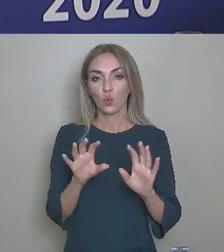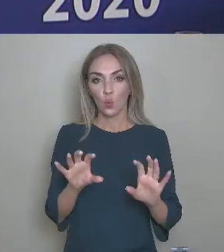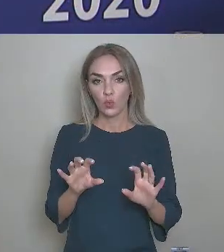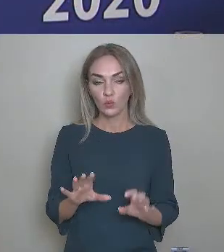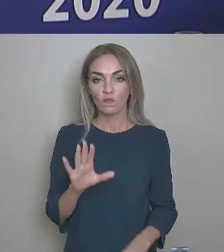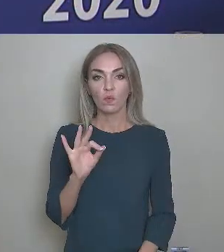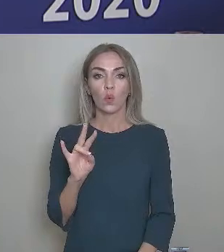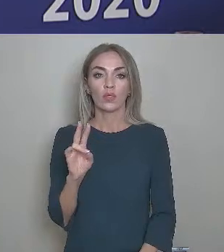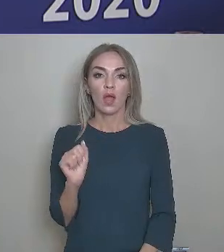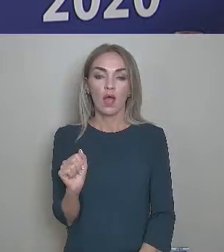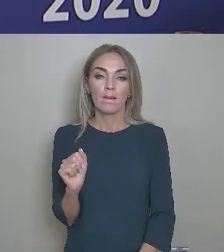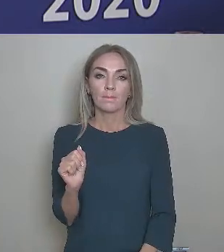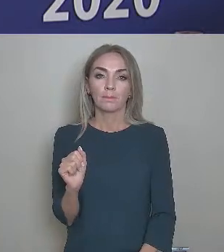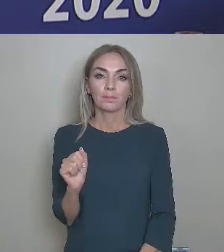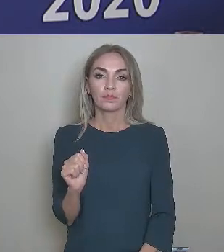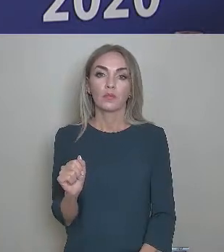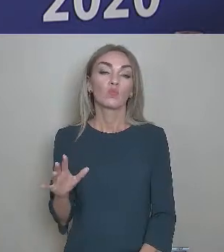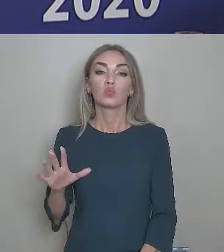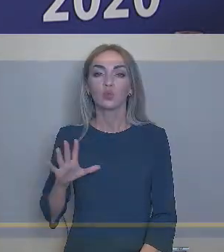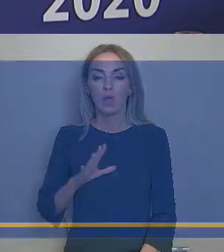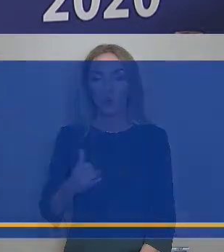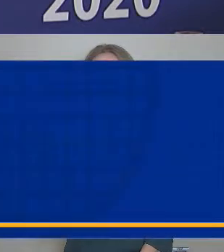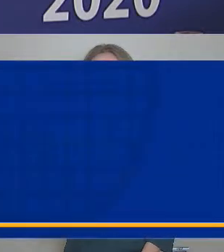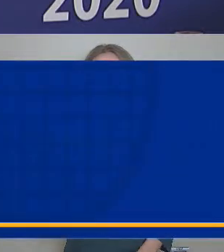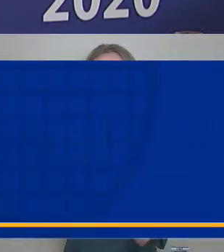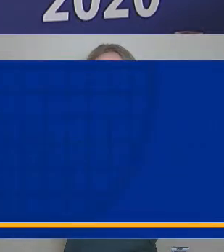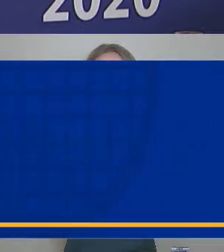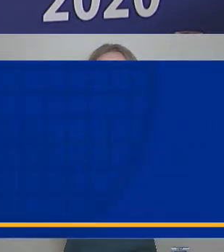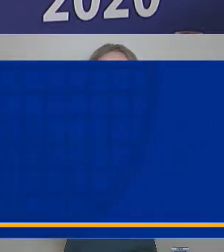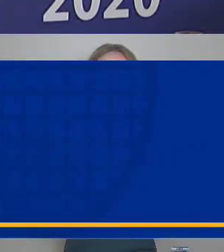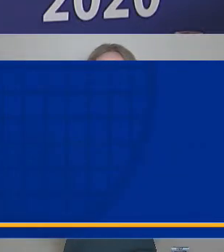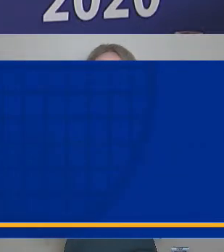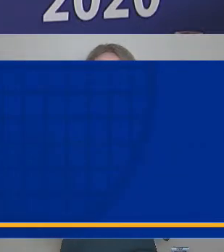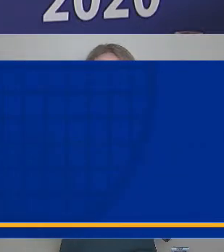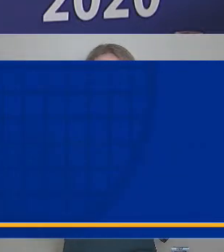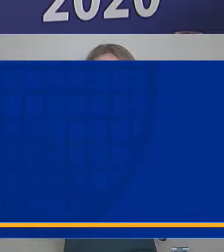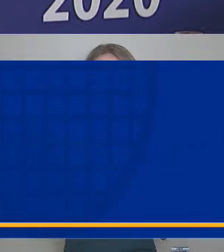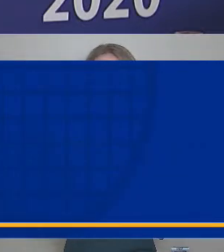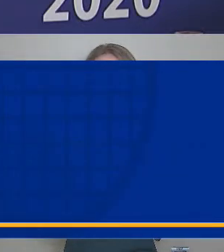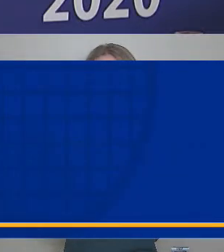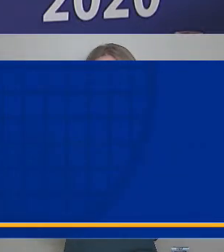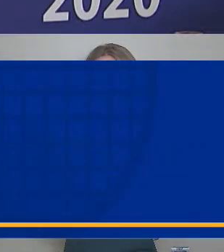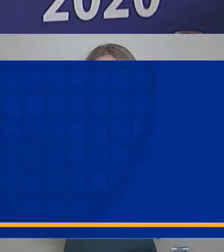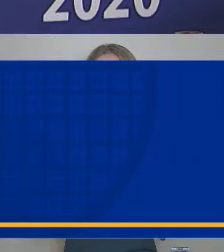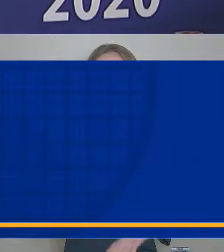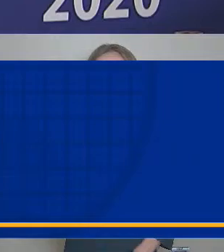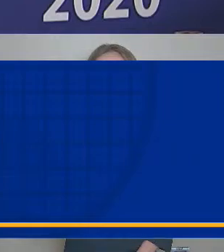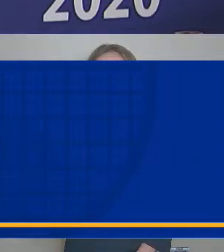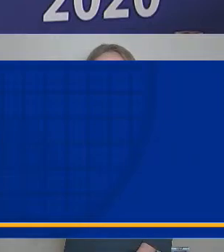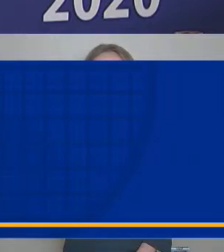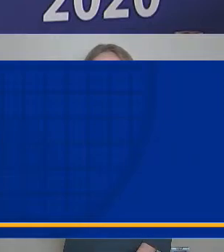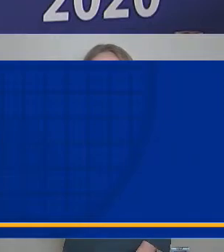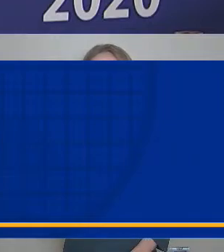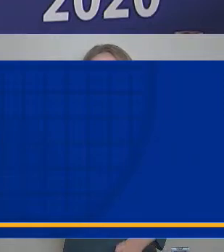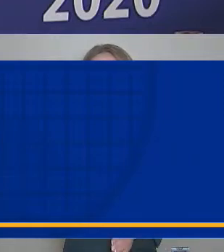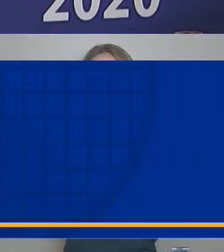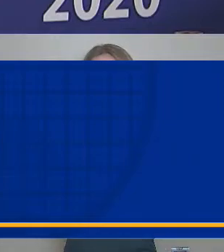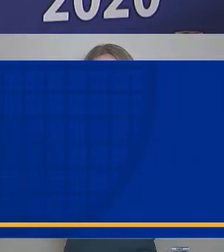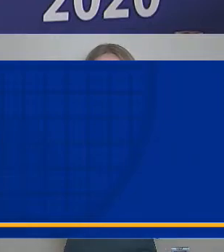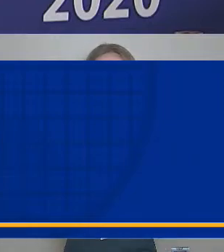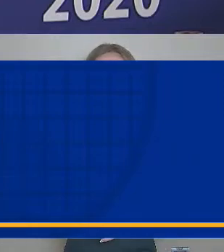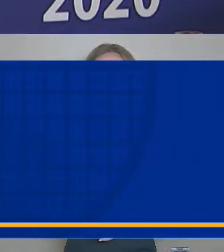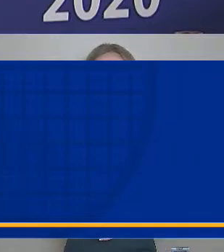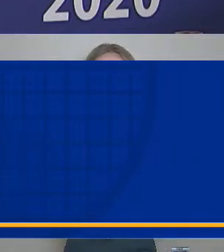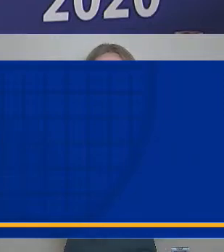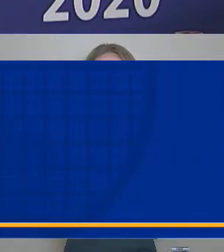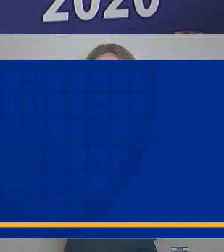kept an eye on all the amendments that were suggested to electoral code, so it was supposed to be part of the entire list of